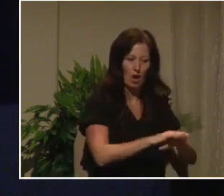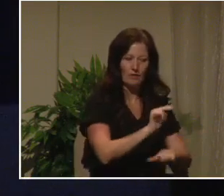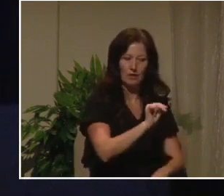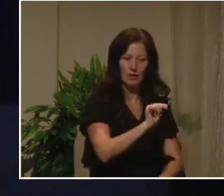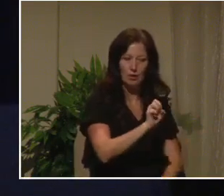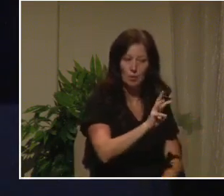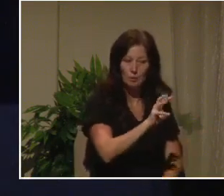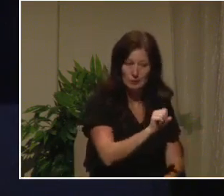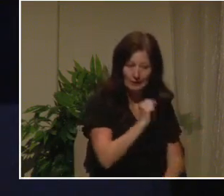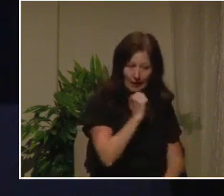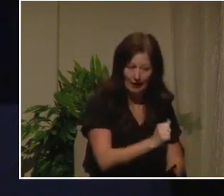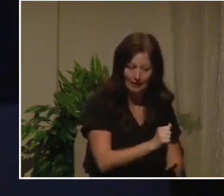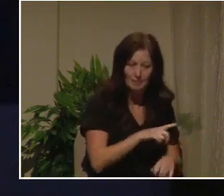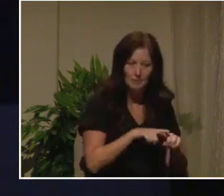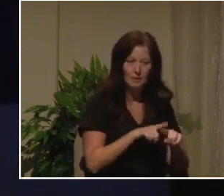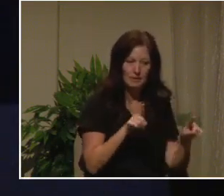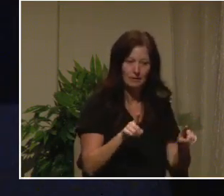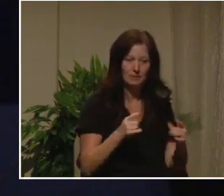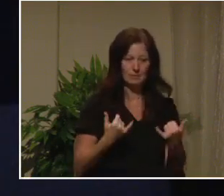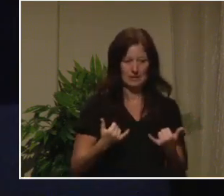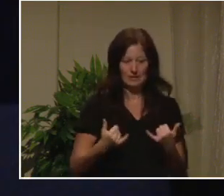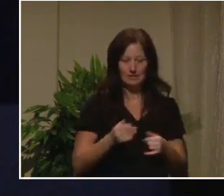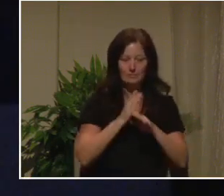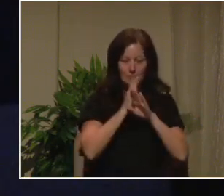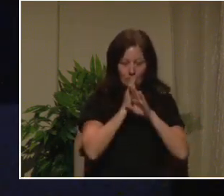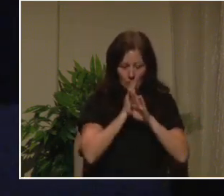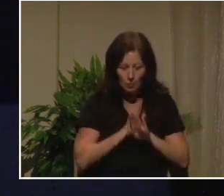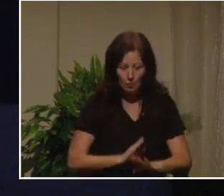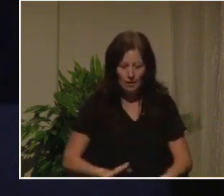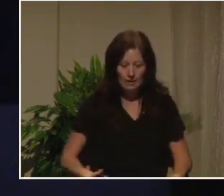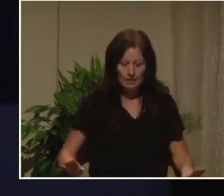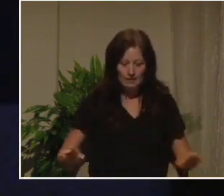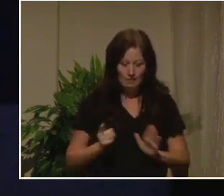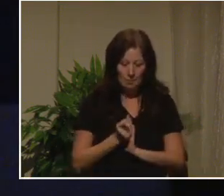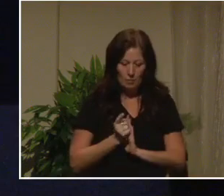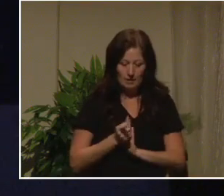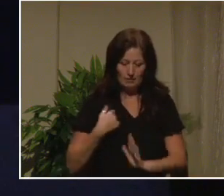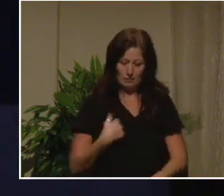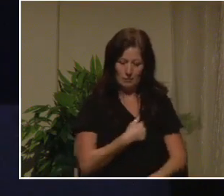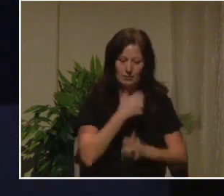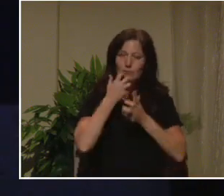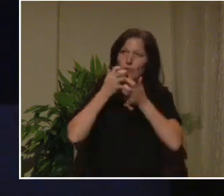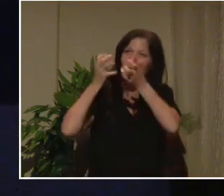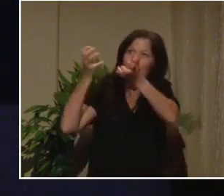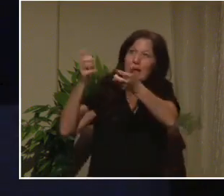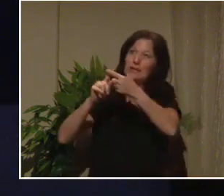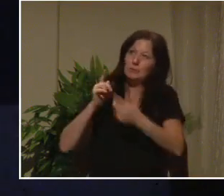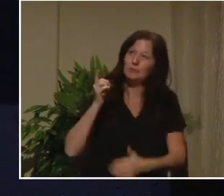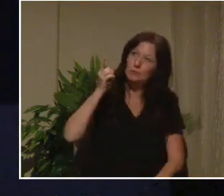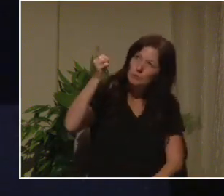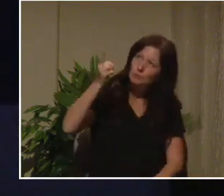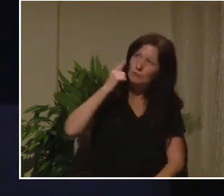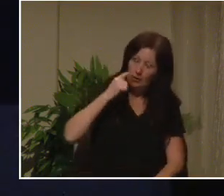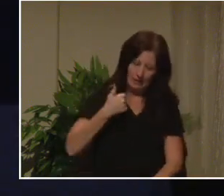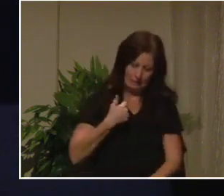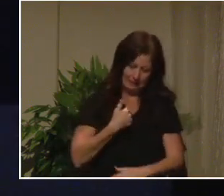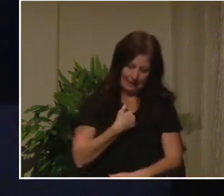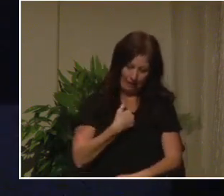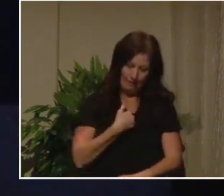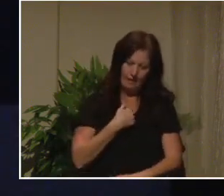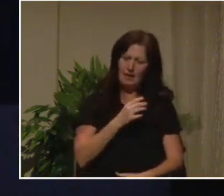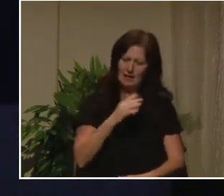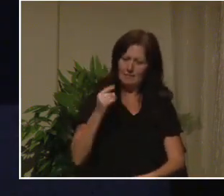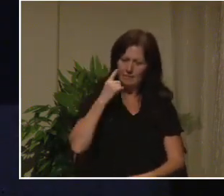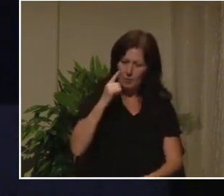this moment of quiet, just hear us as we cry out to you for ourselves and for those we love whom we know